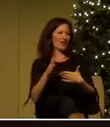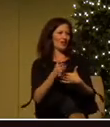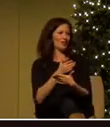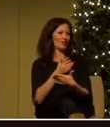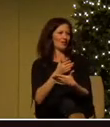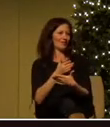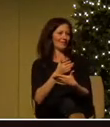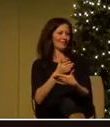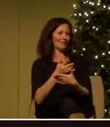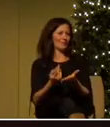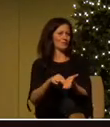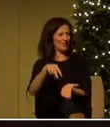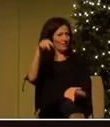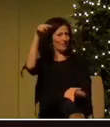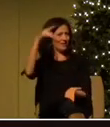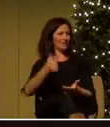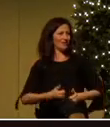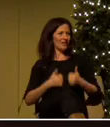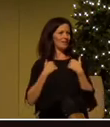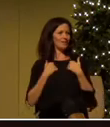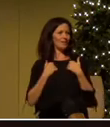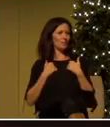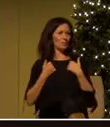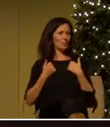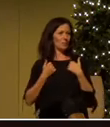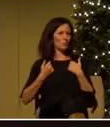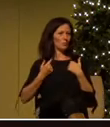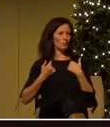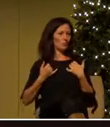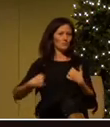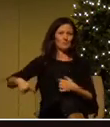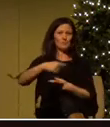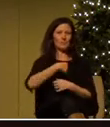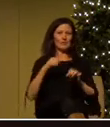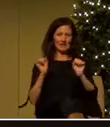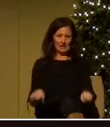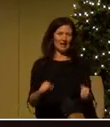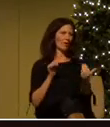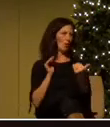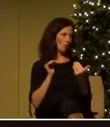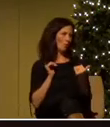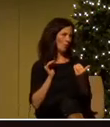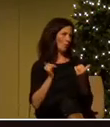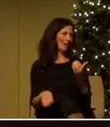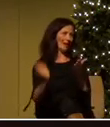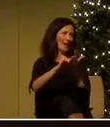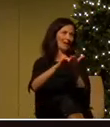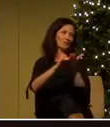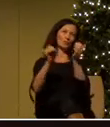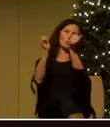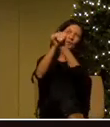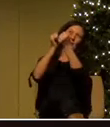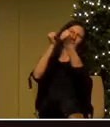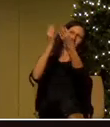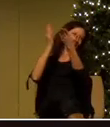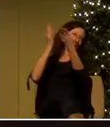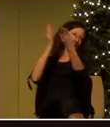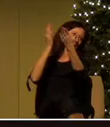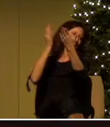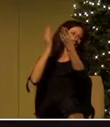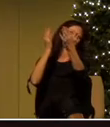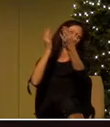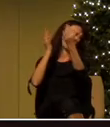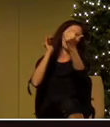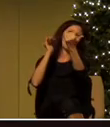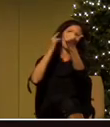too will be raised. And we have hope to be with him. And we have hope for our future